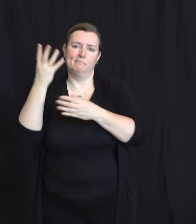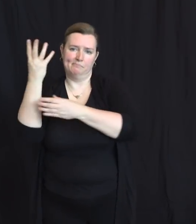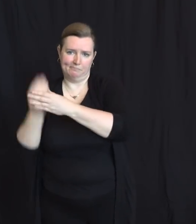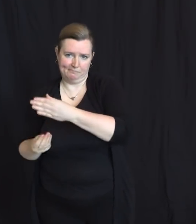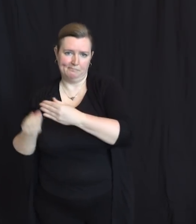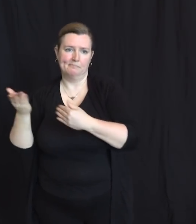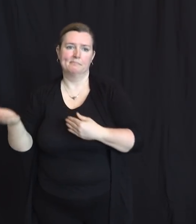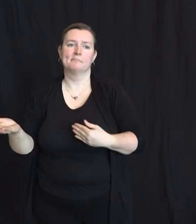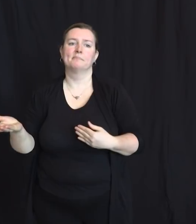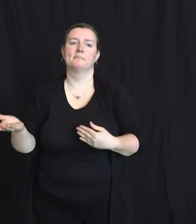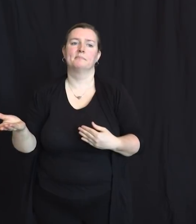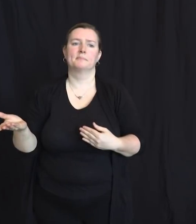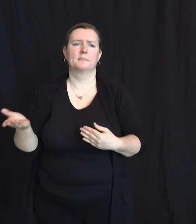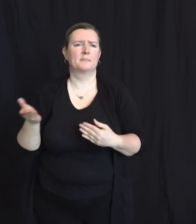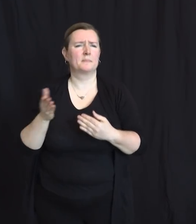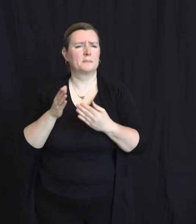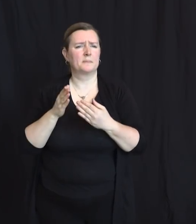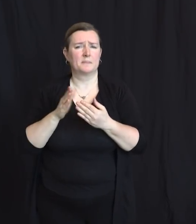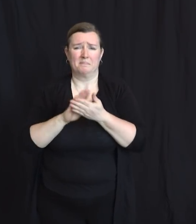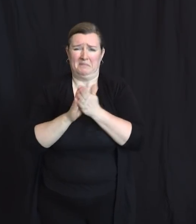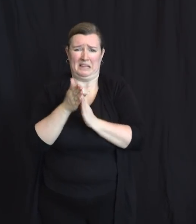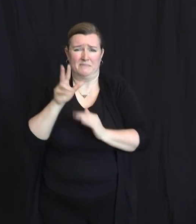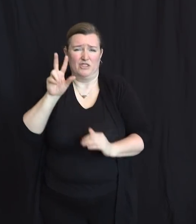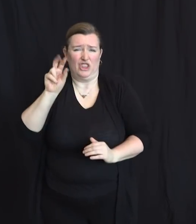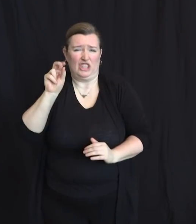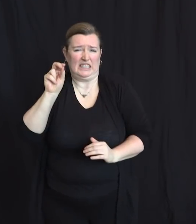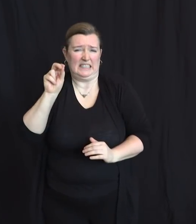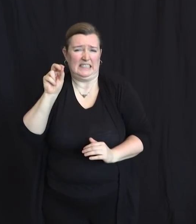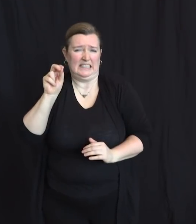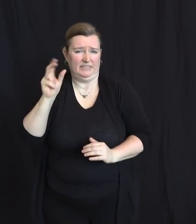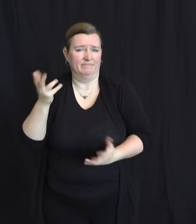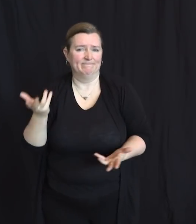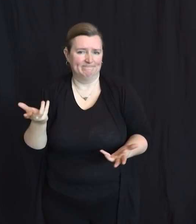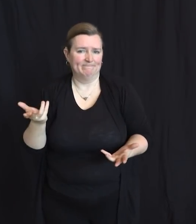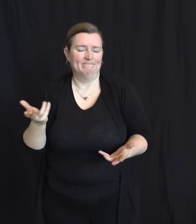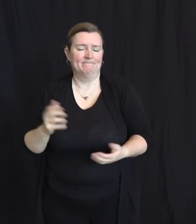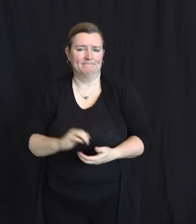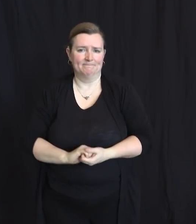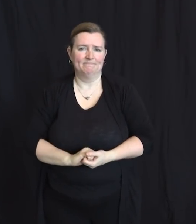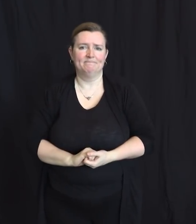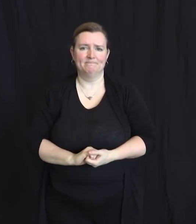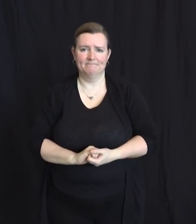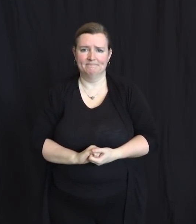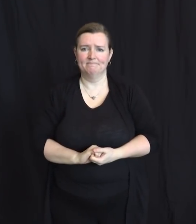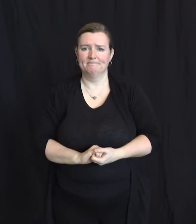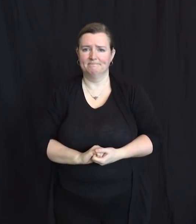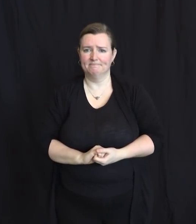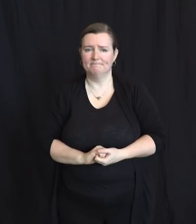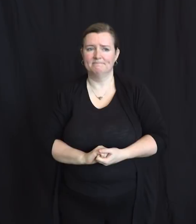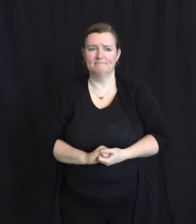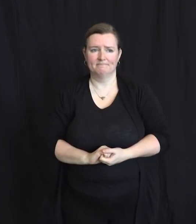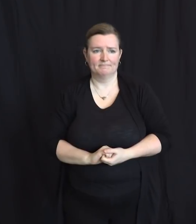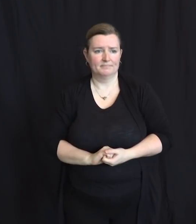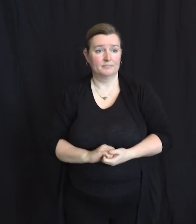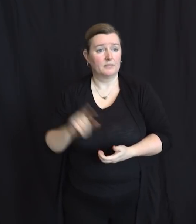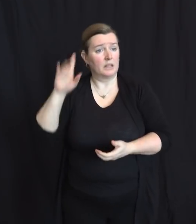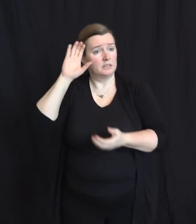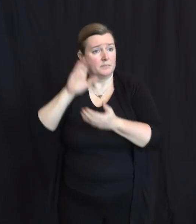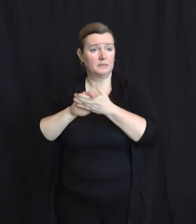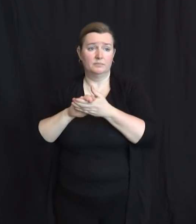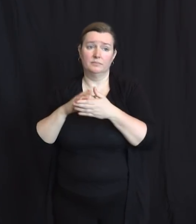turning 30 years old. Rudy called Carolyn, and I'll quote Rudy, her husband, one of the